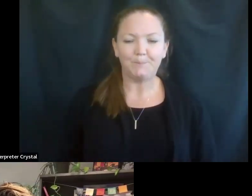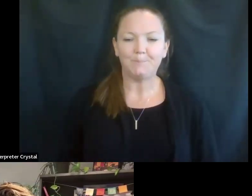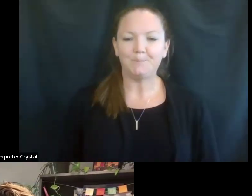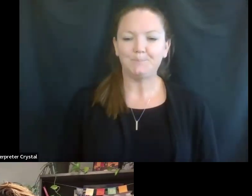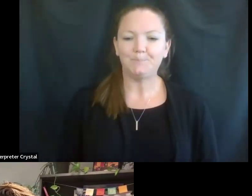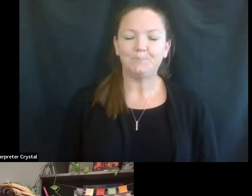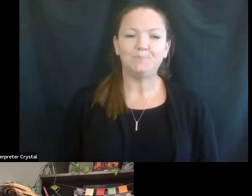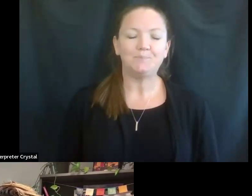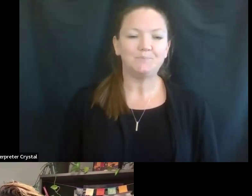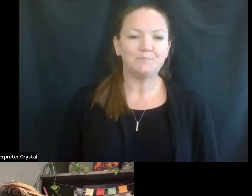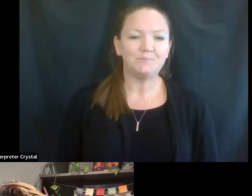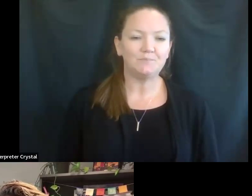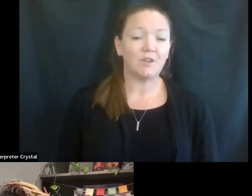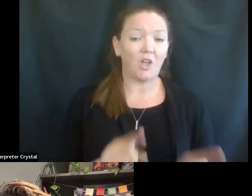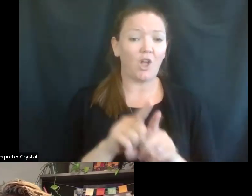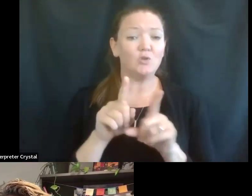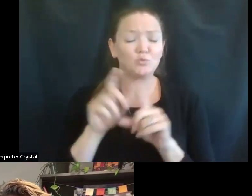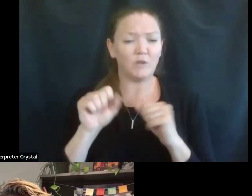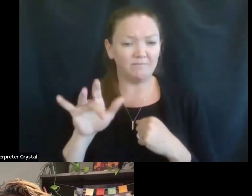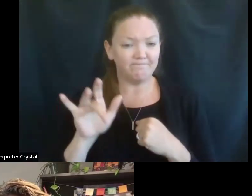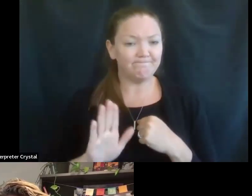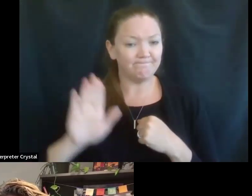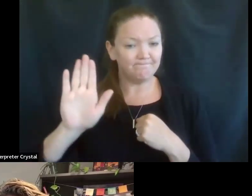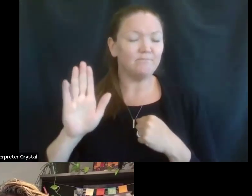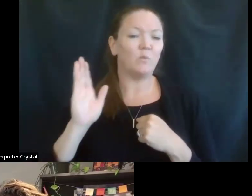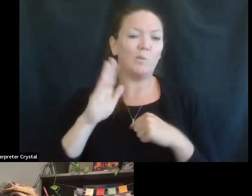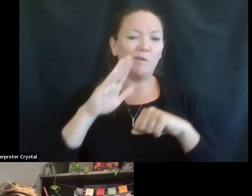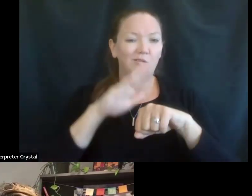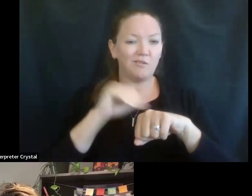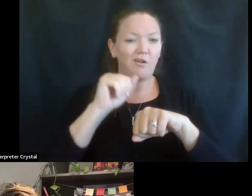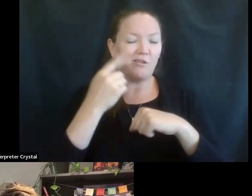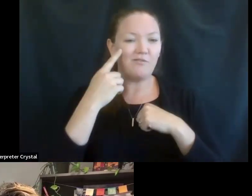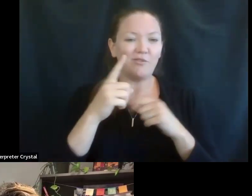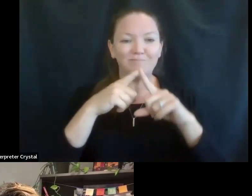And again, folks, feel free to raise your hand and we can call on you to unmute yourself.